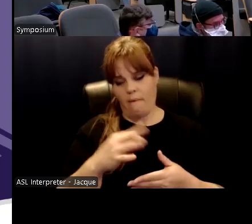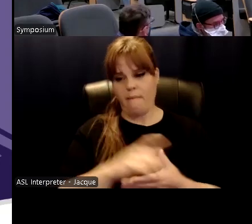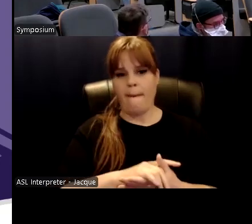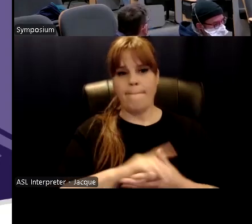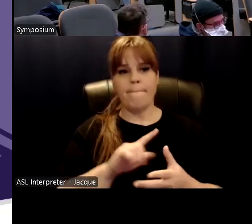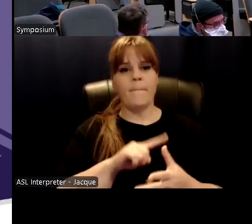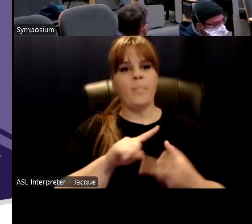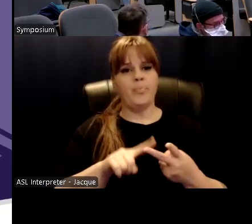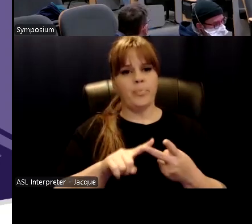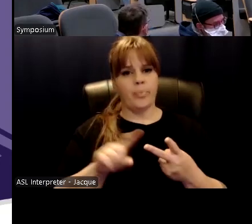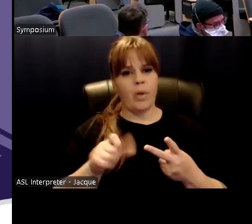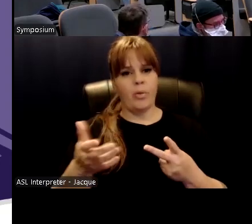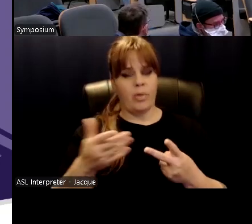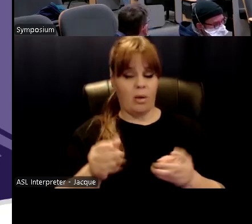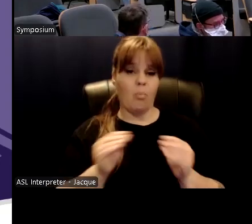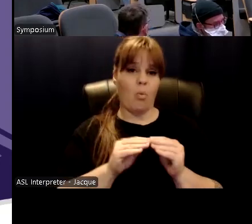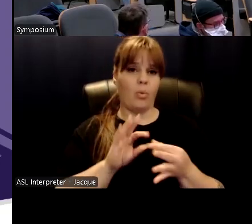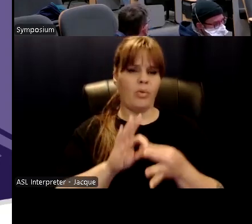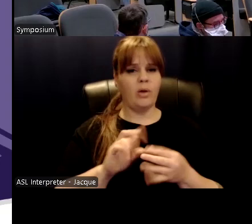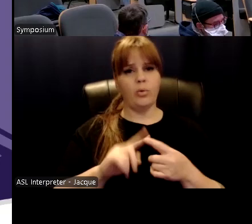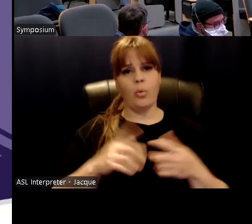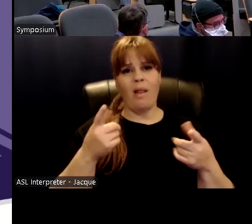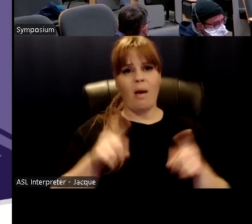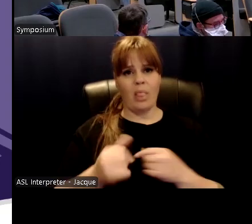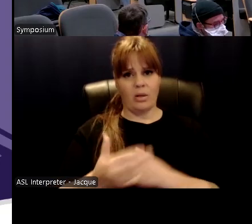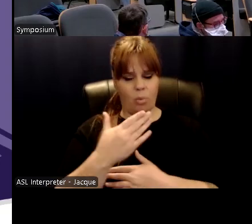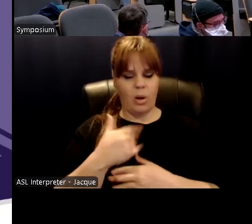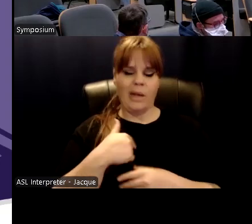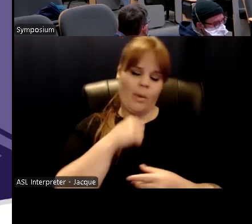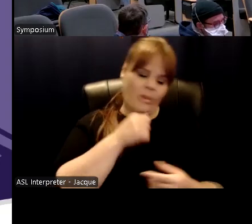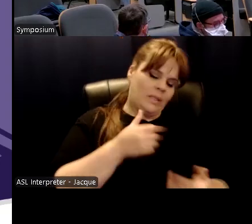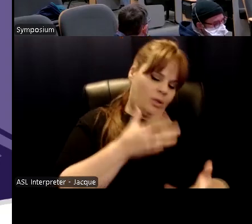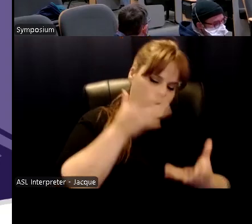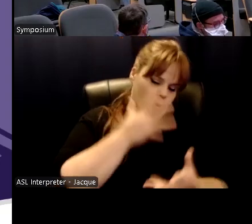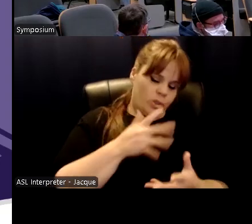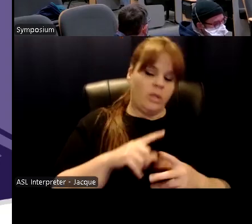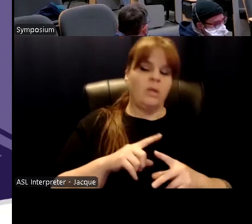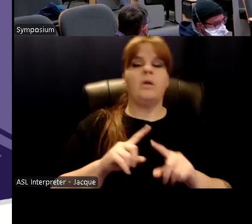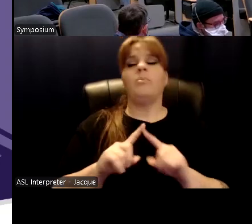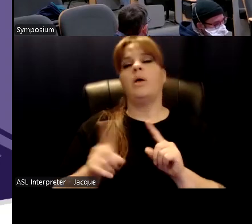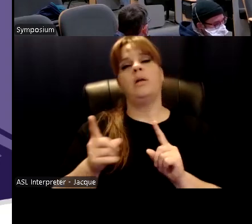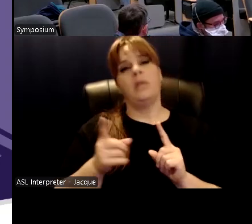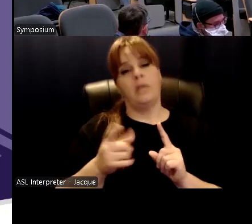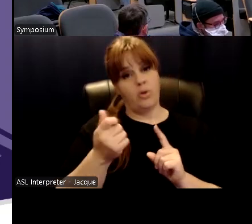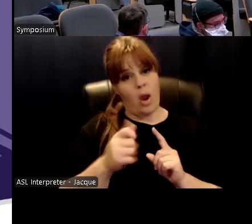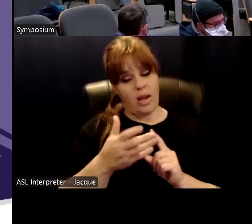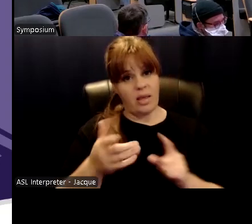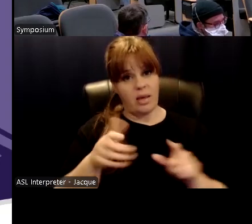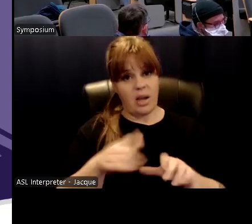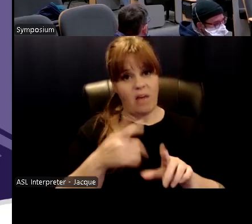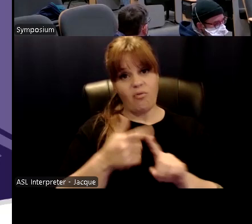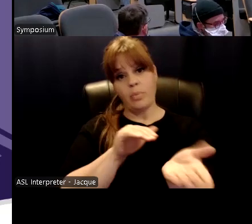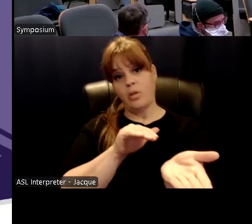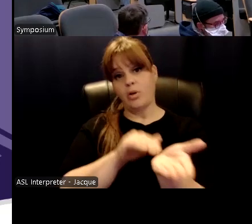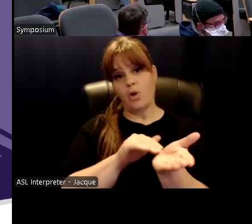this is more to do with probably what happened this morning, and I wasn't here, unfortunately, but is there anything being done from the doctor's side